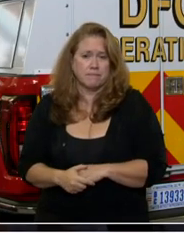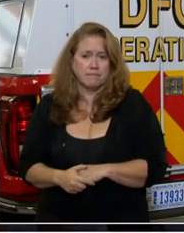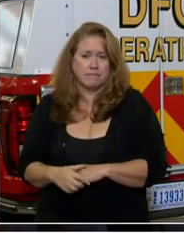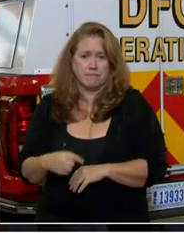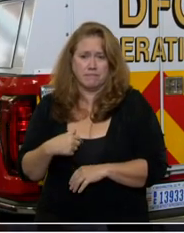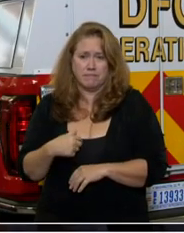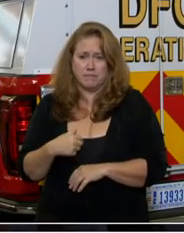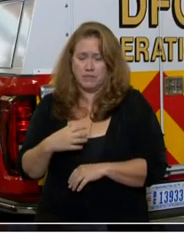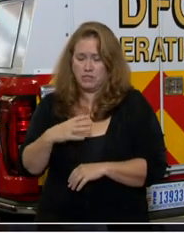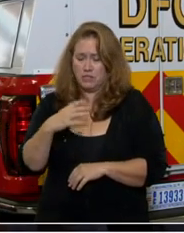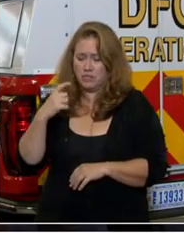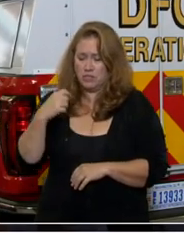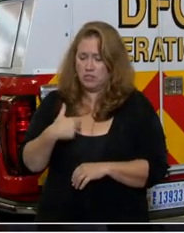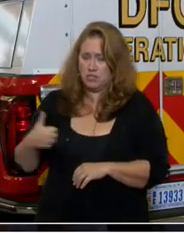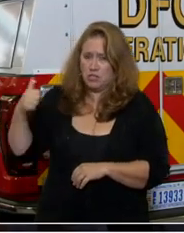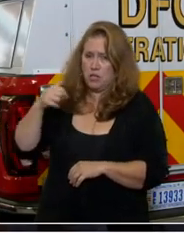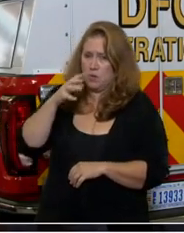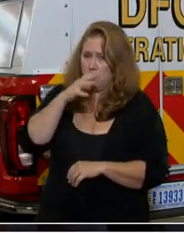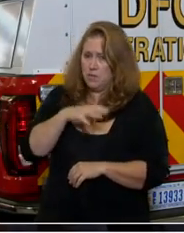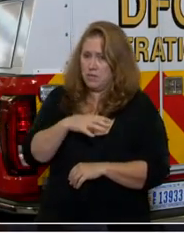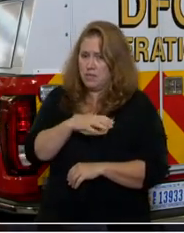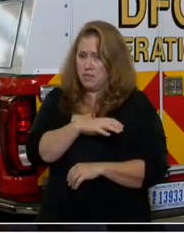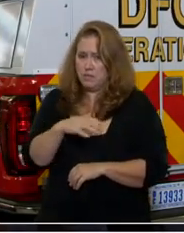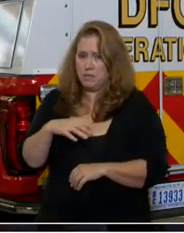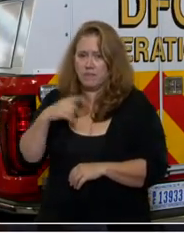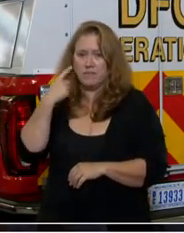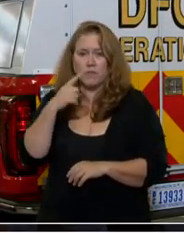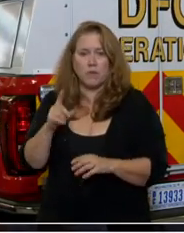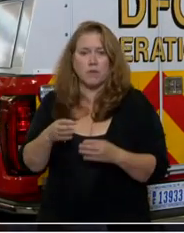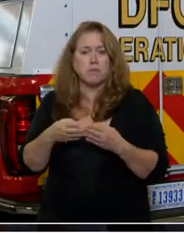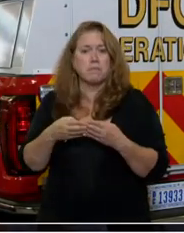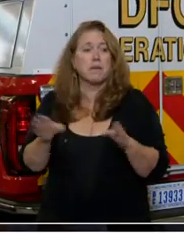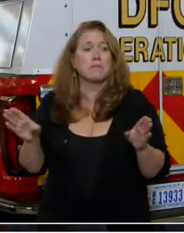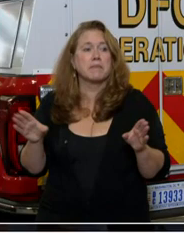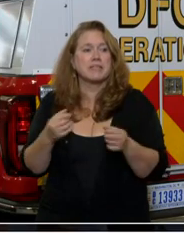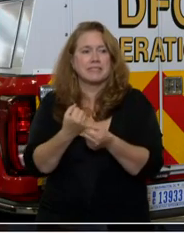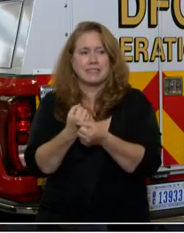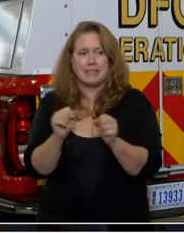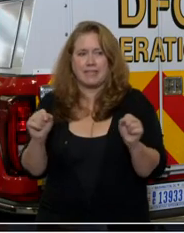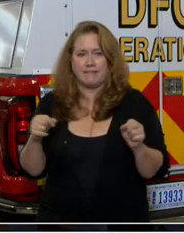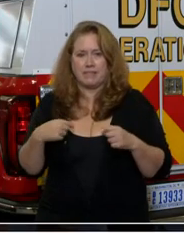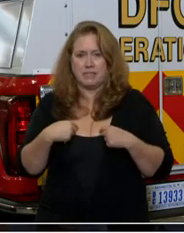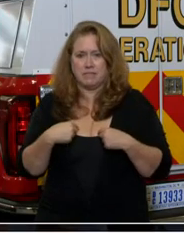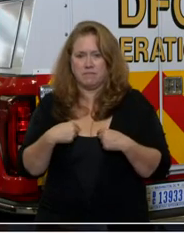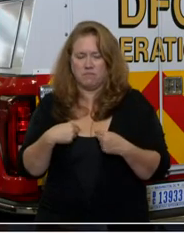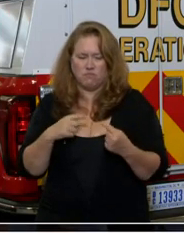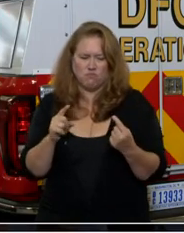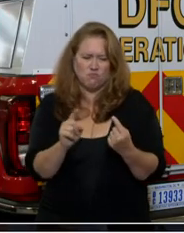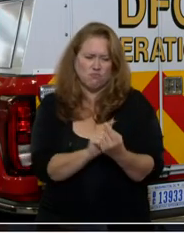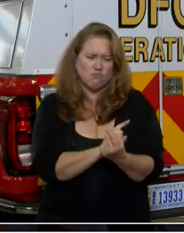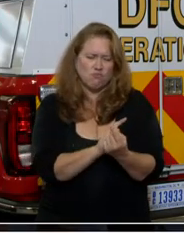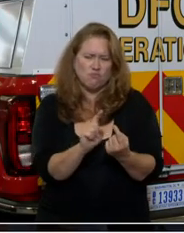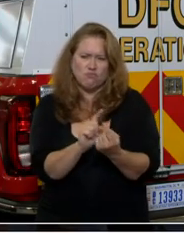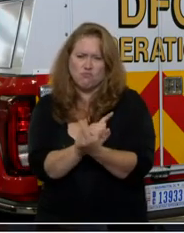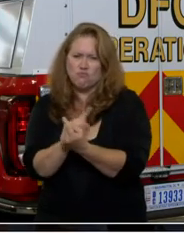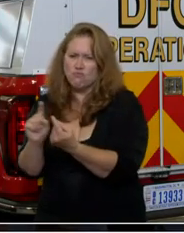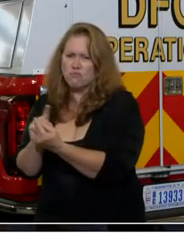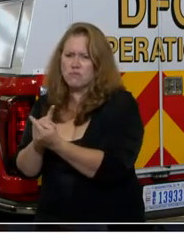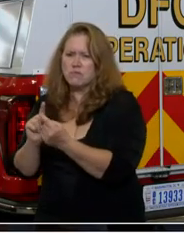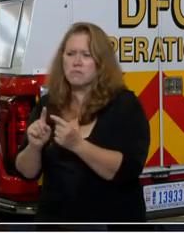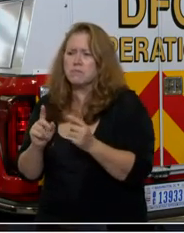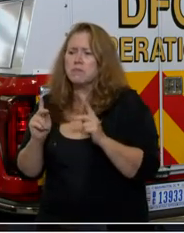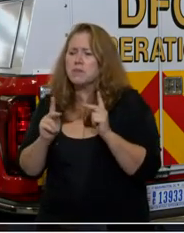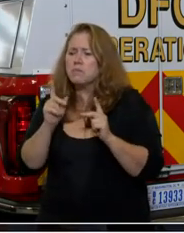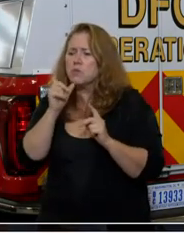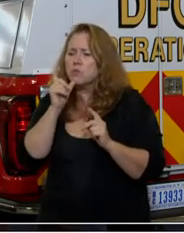have come to know more and more first responders each day, I am so moved by the dedication, grit,